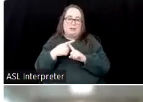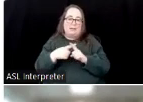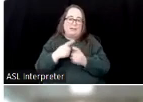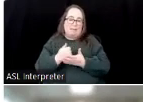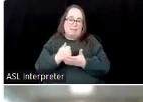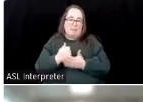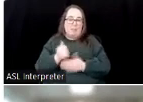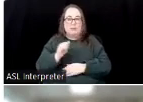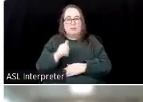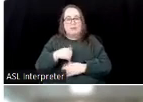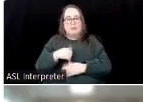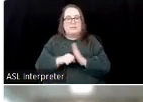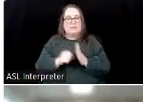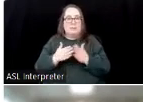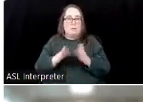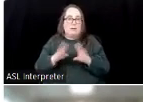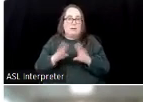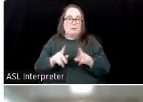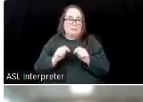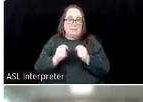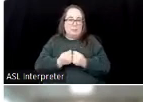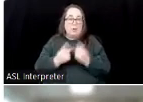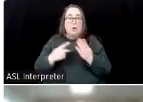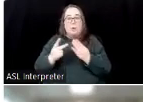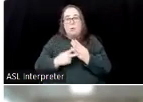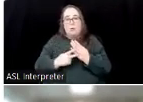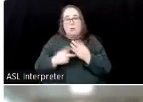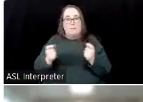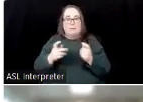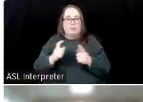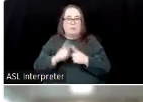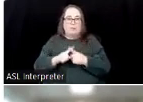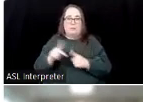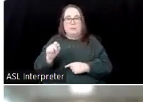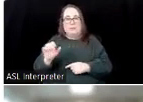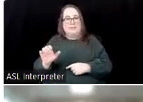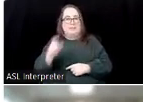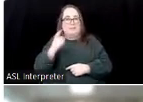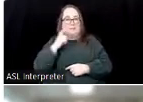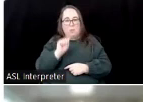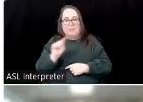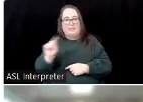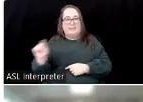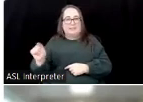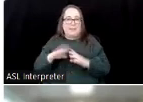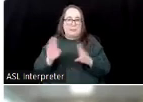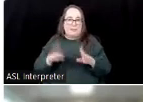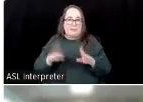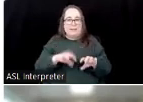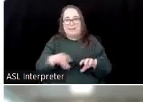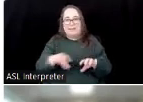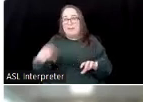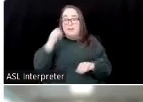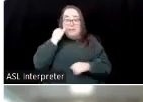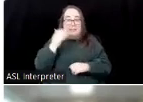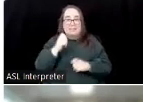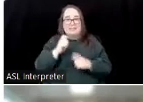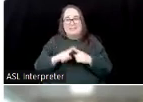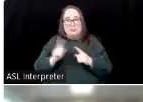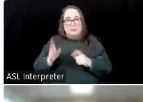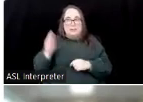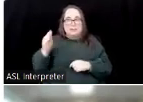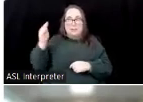have our statewide housing team of program managers to act as a point of contact for these housing entities if things need to get